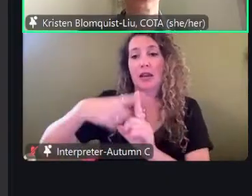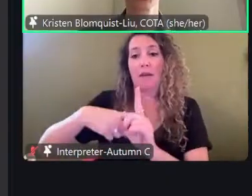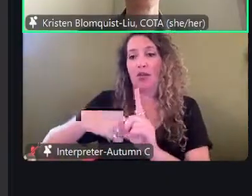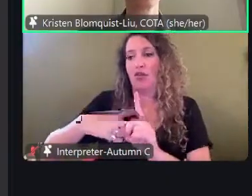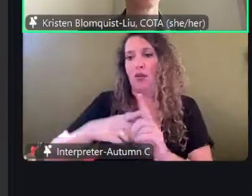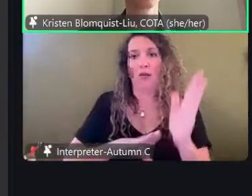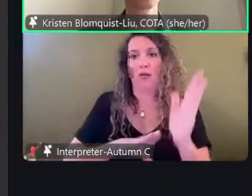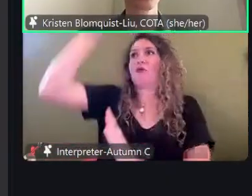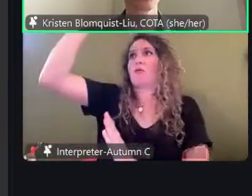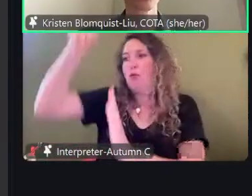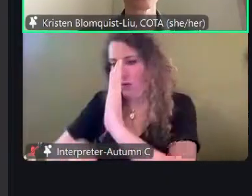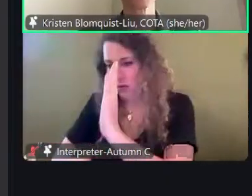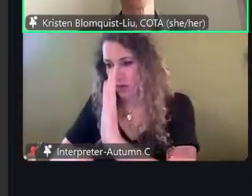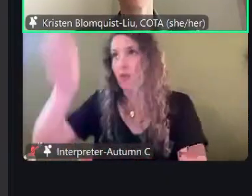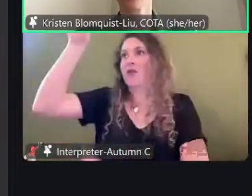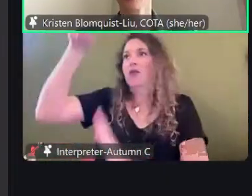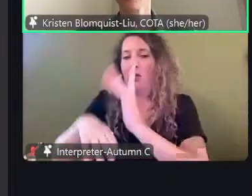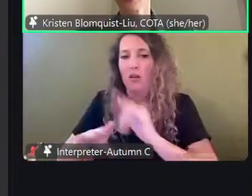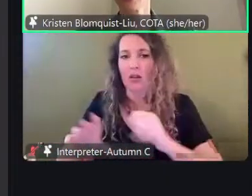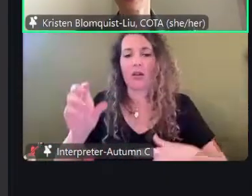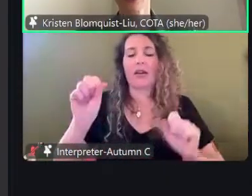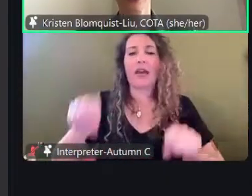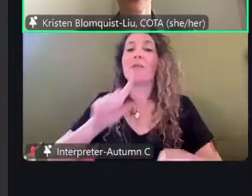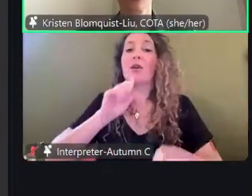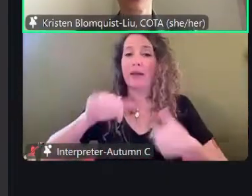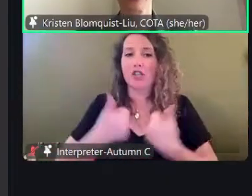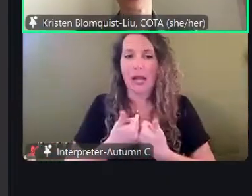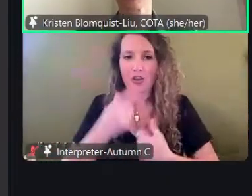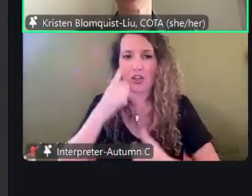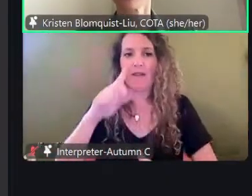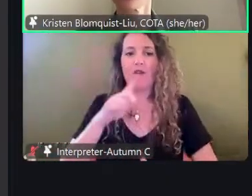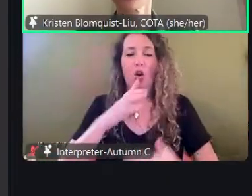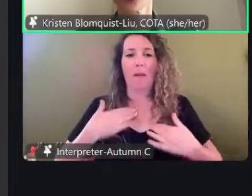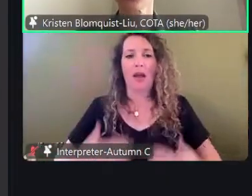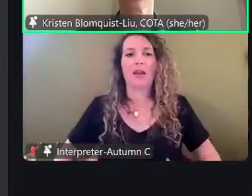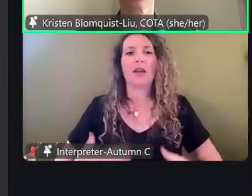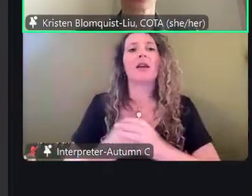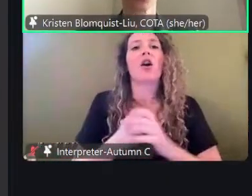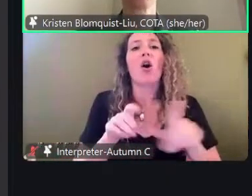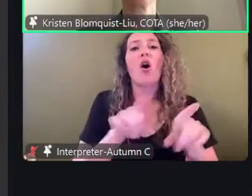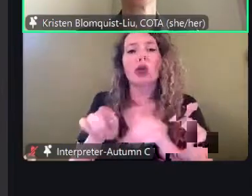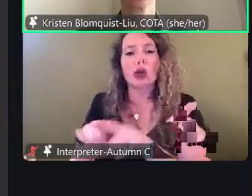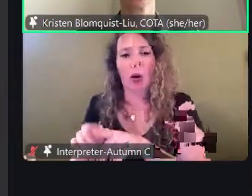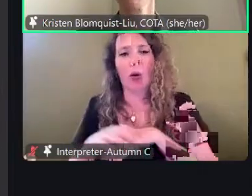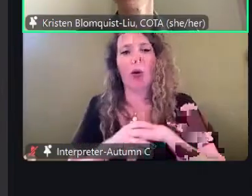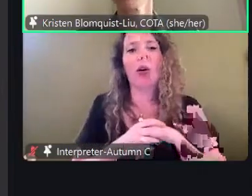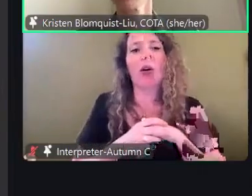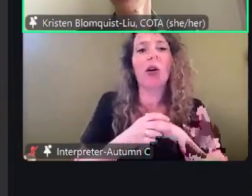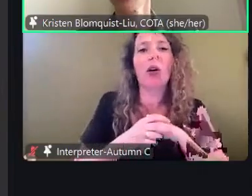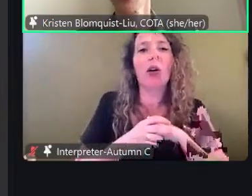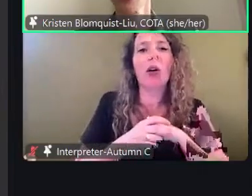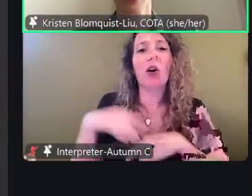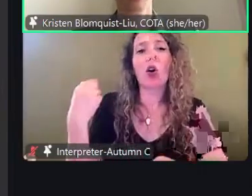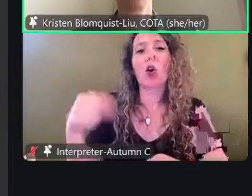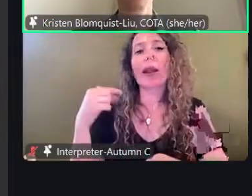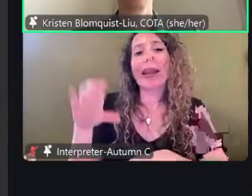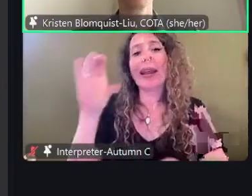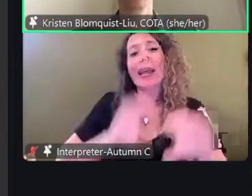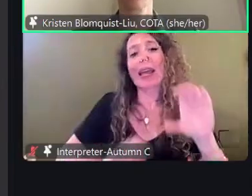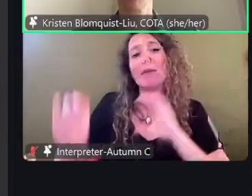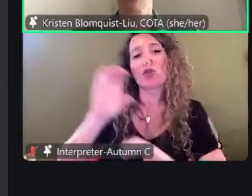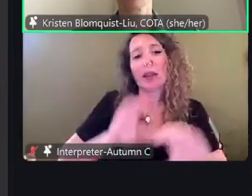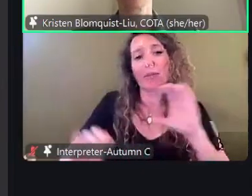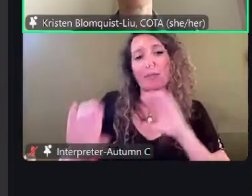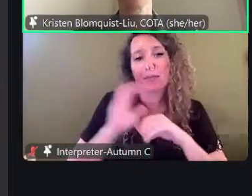a challenge. And then another thing I wanted to bring attention to was green chemistry.